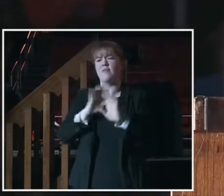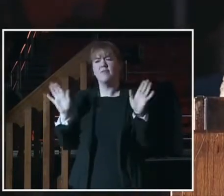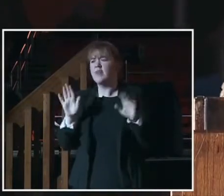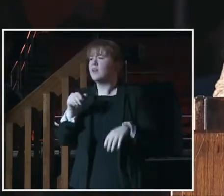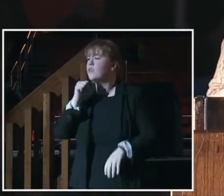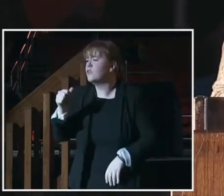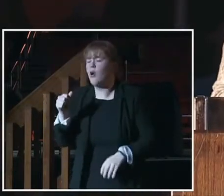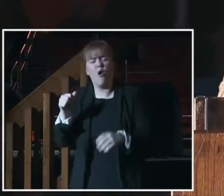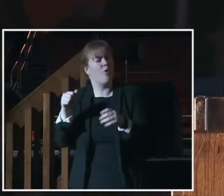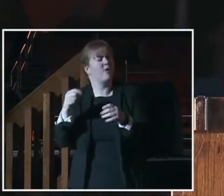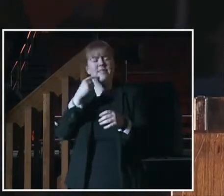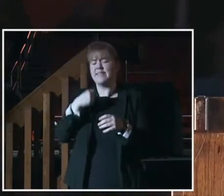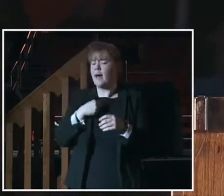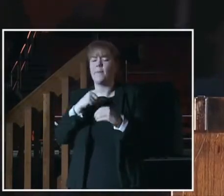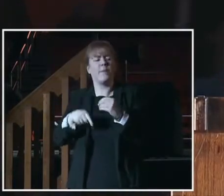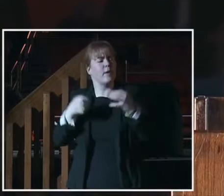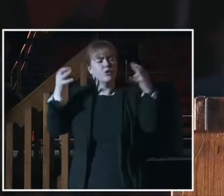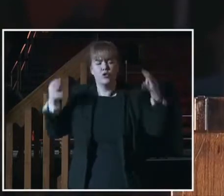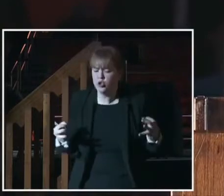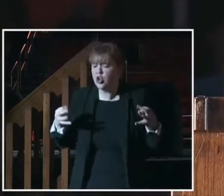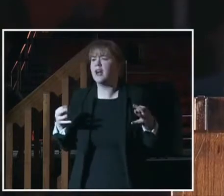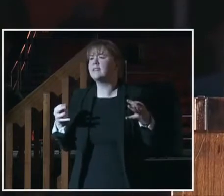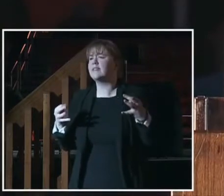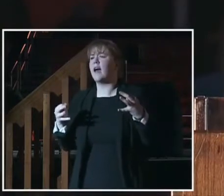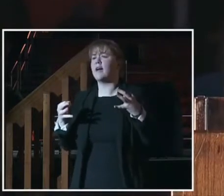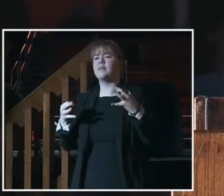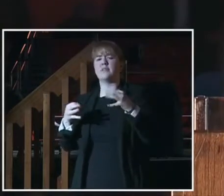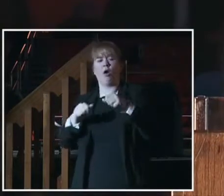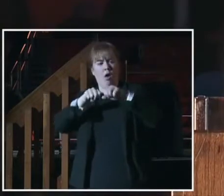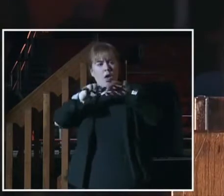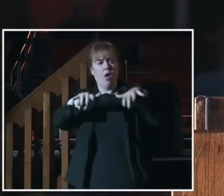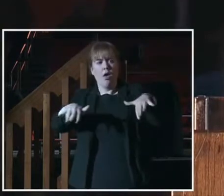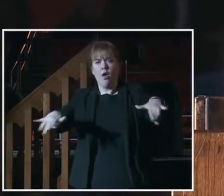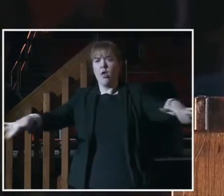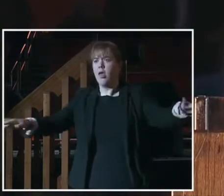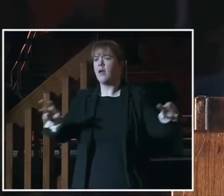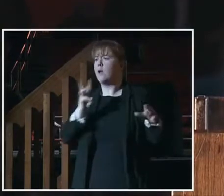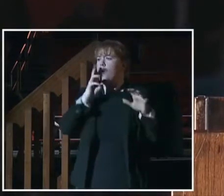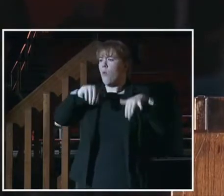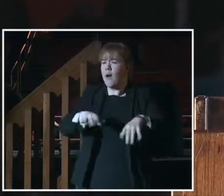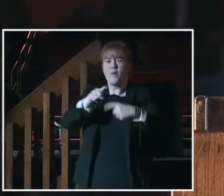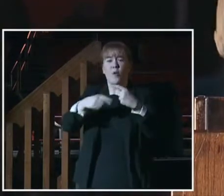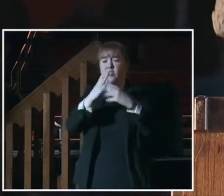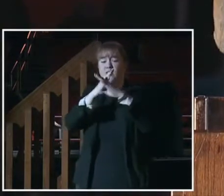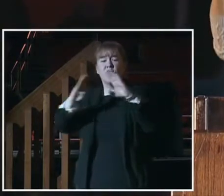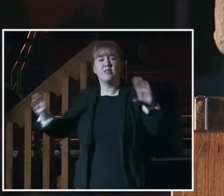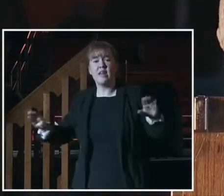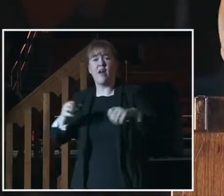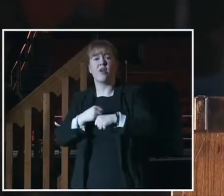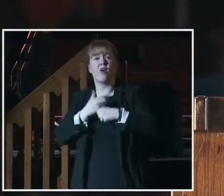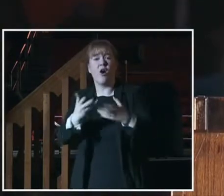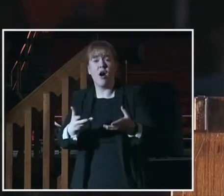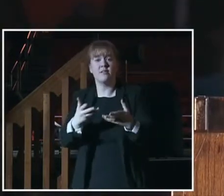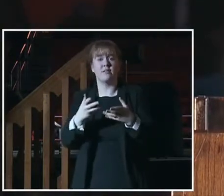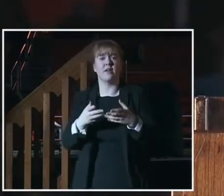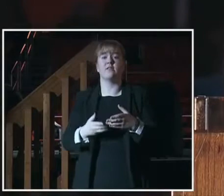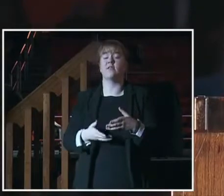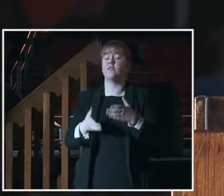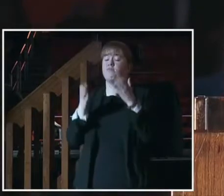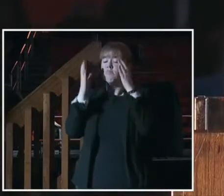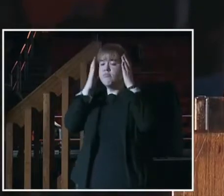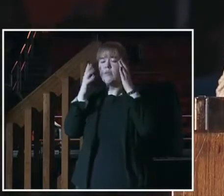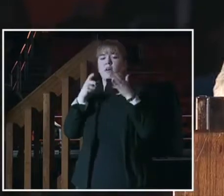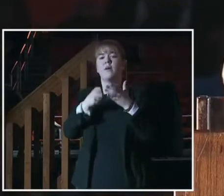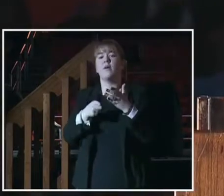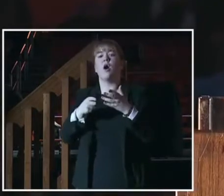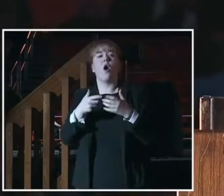Don't tell me about justice rolling down like waters when your silence is deafening as we watch the Attorney General, Jeff